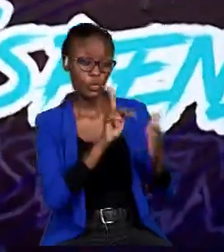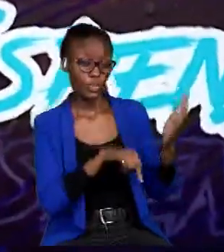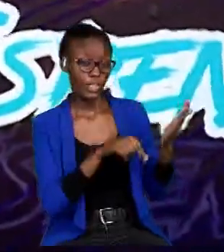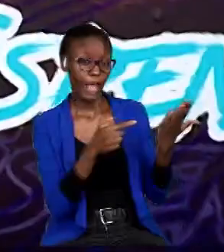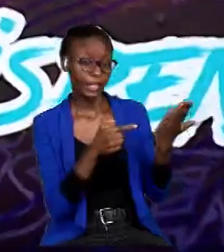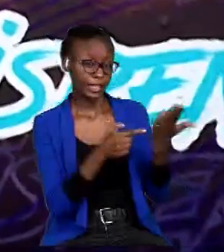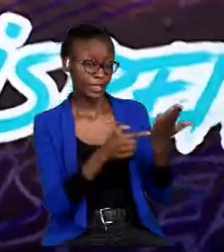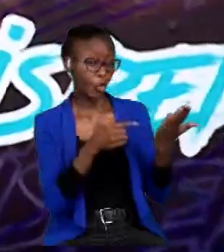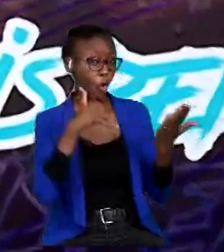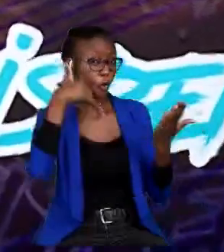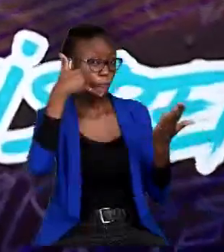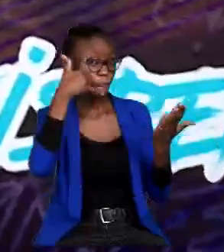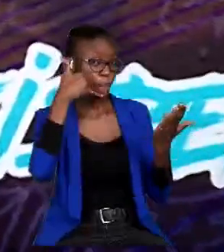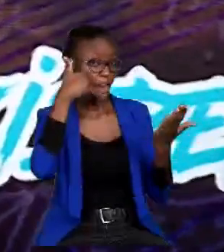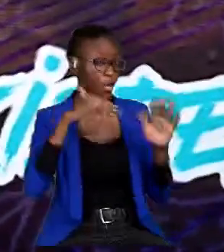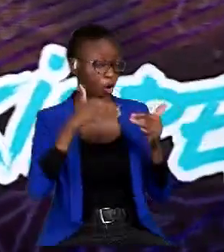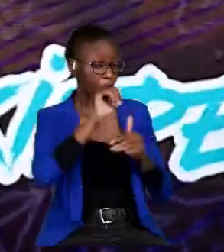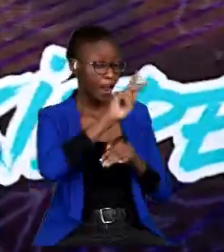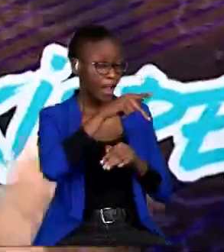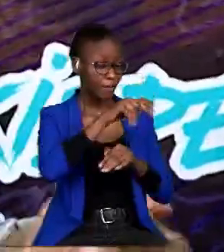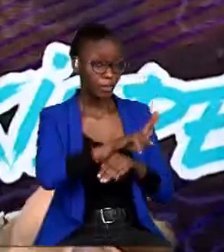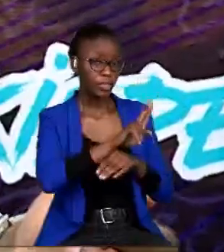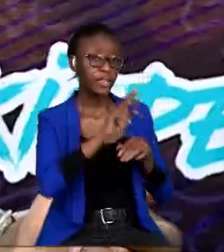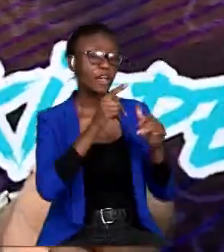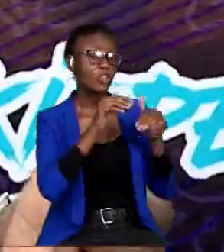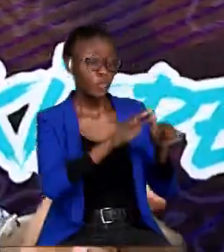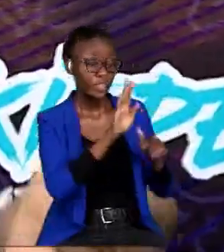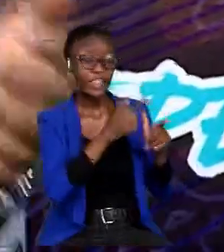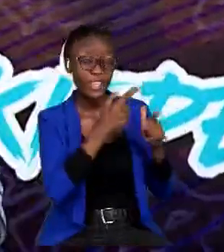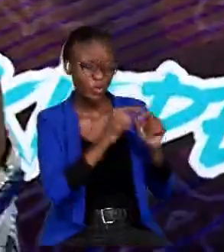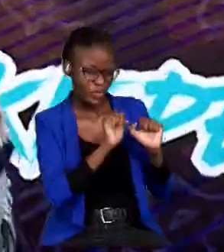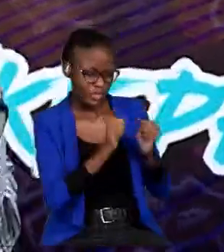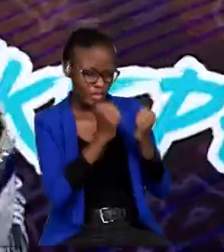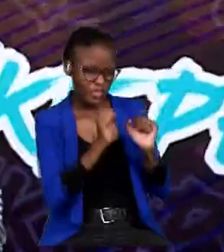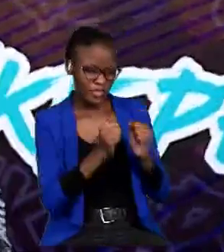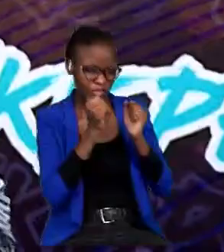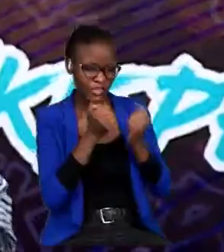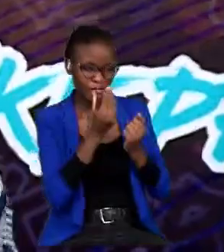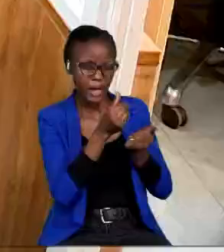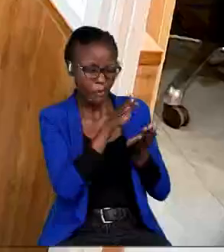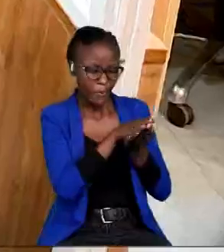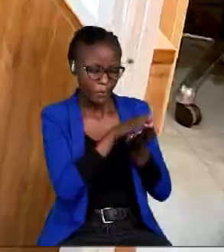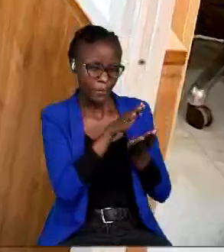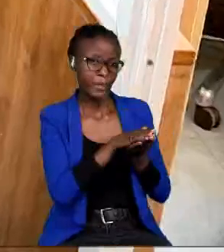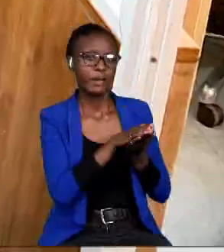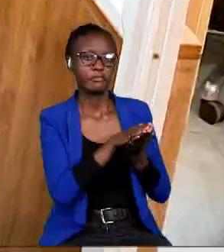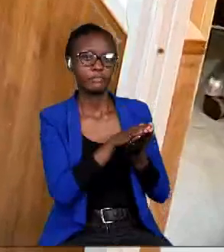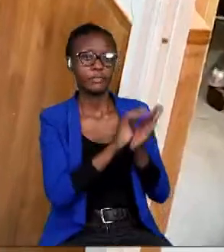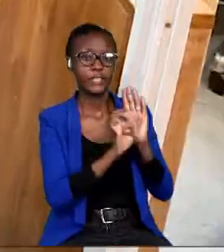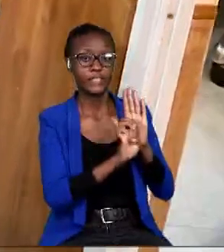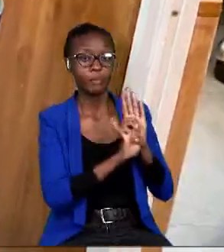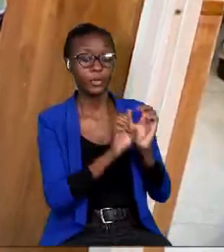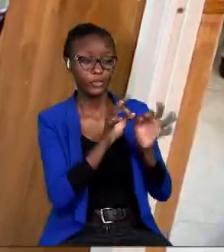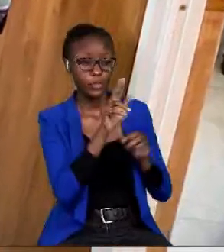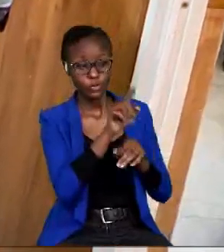transactions and the app prompts you to save a percentage of what you have spent. Like for example, if